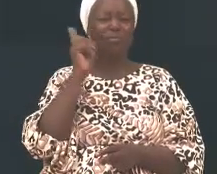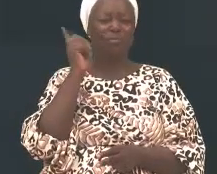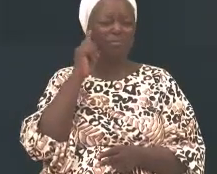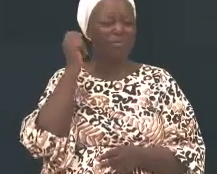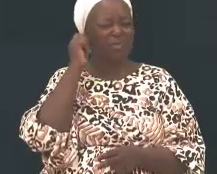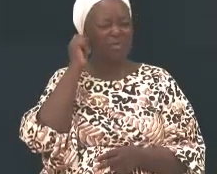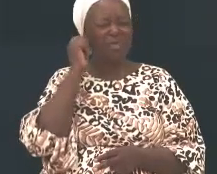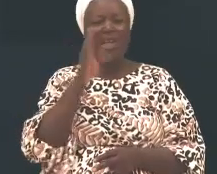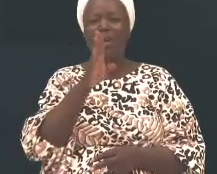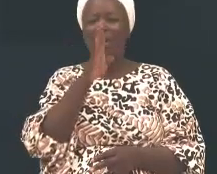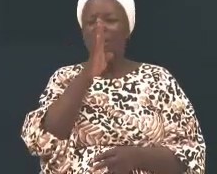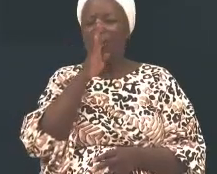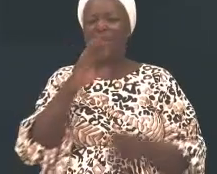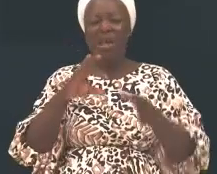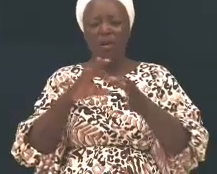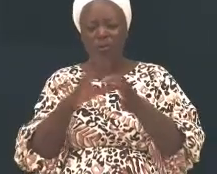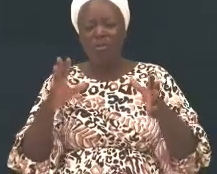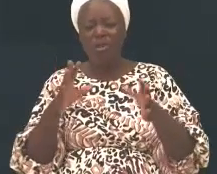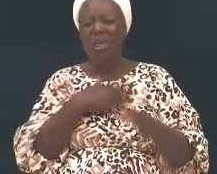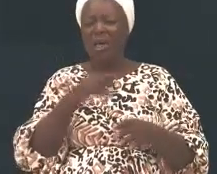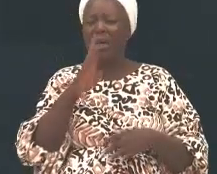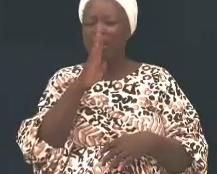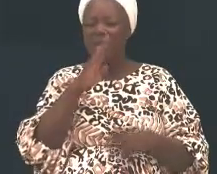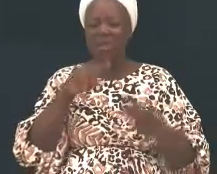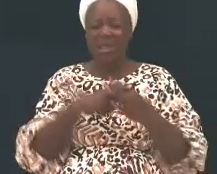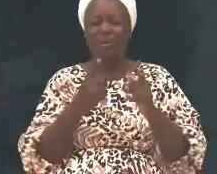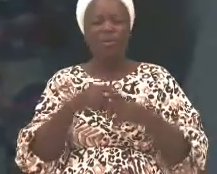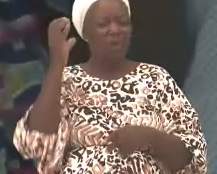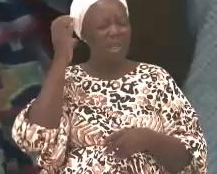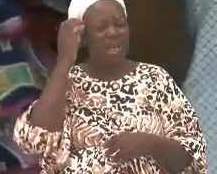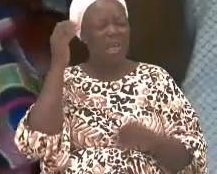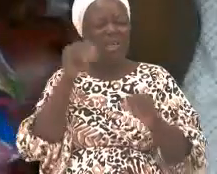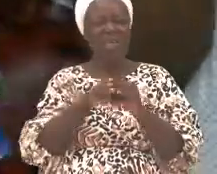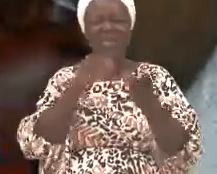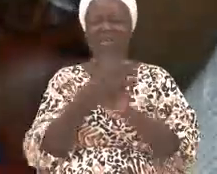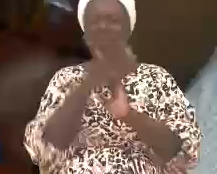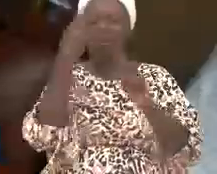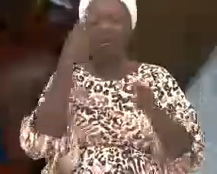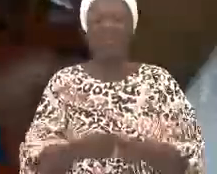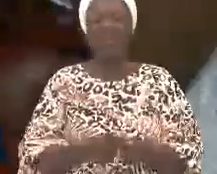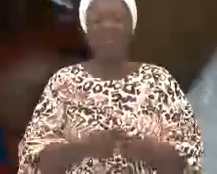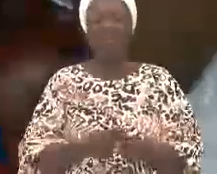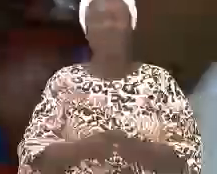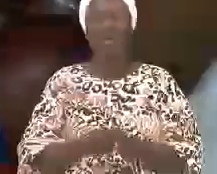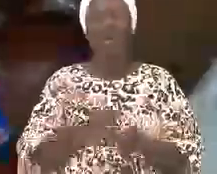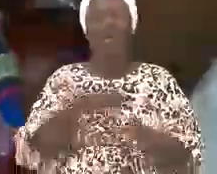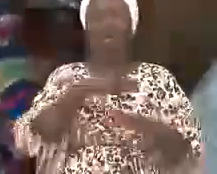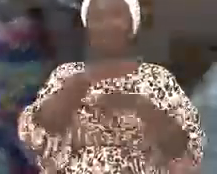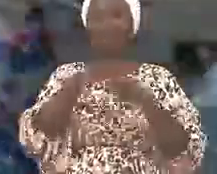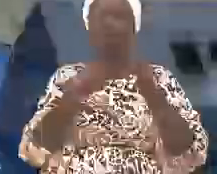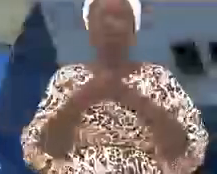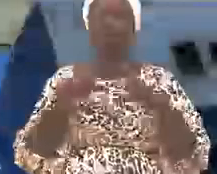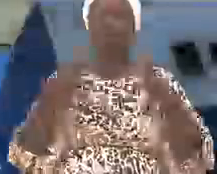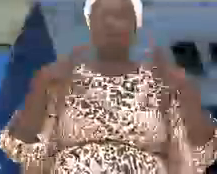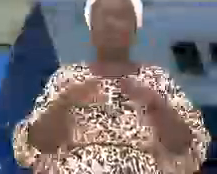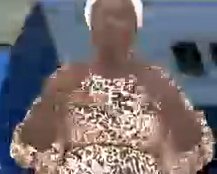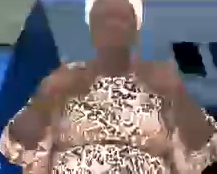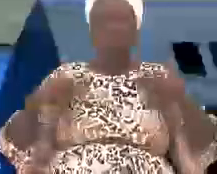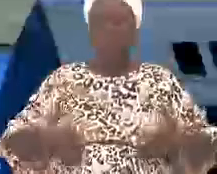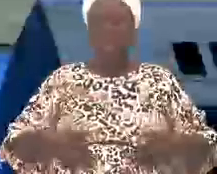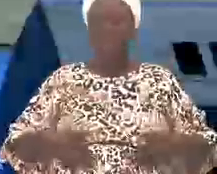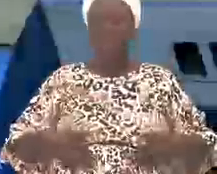loose and begin to hear in Jesus' name. All the swelling in your body, from